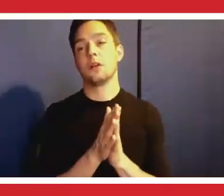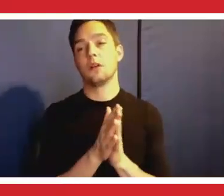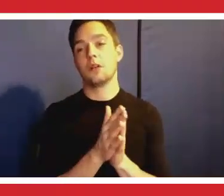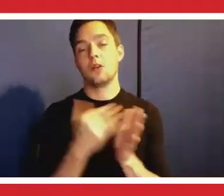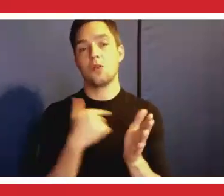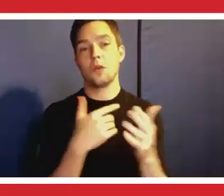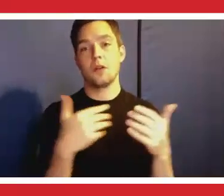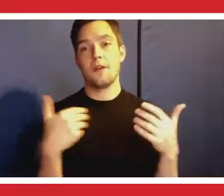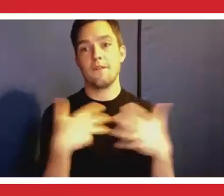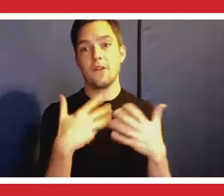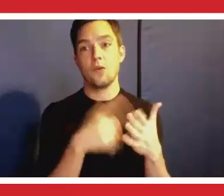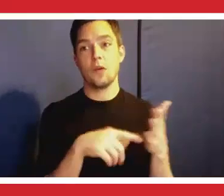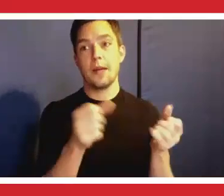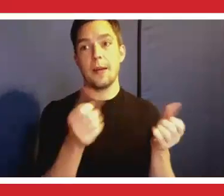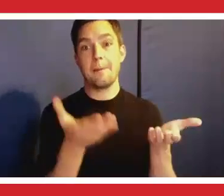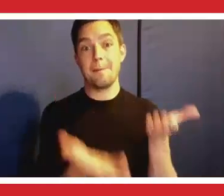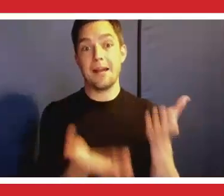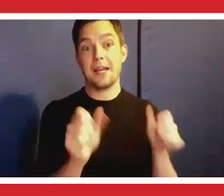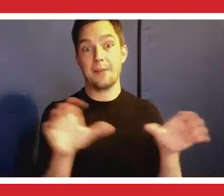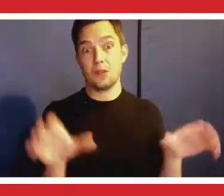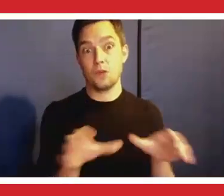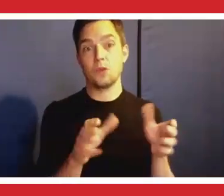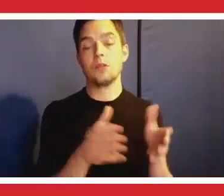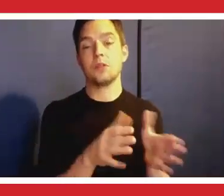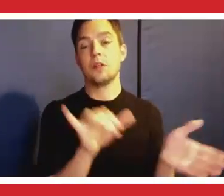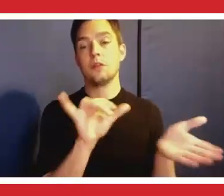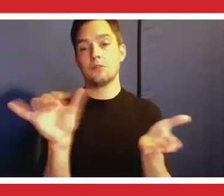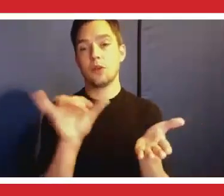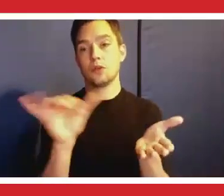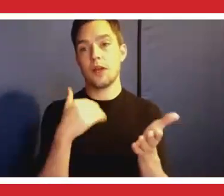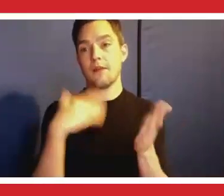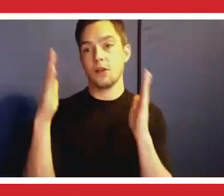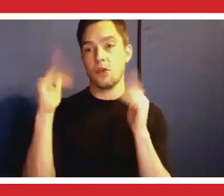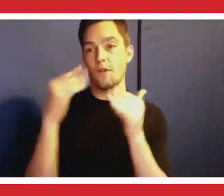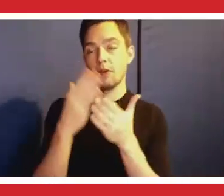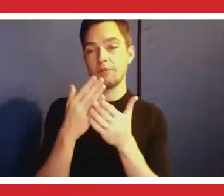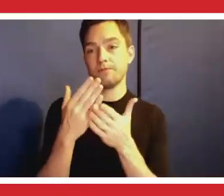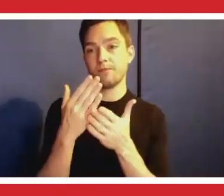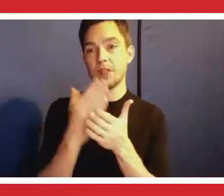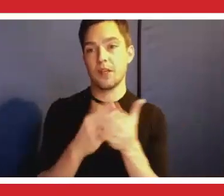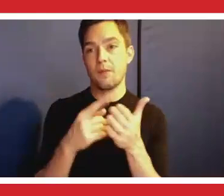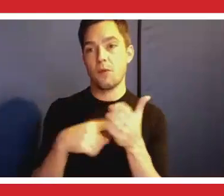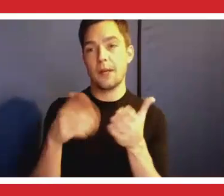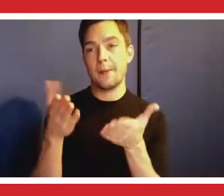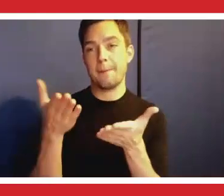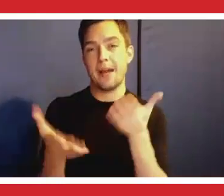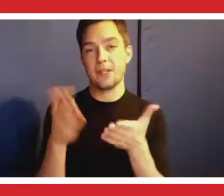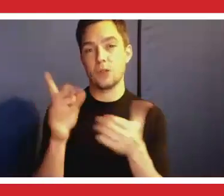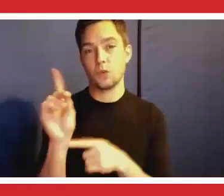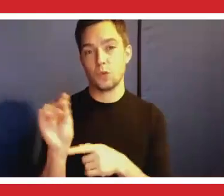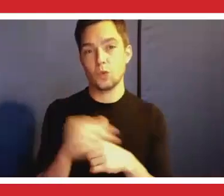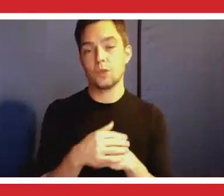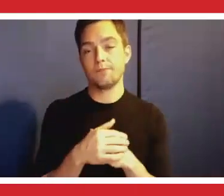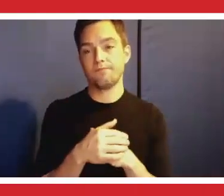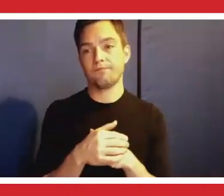of what it might do, as well as having hopes for some of what it might do. And until we've